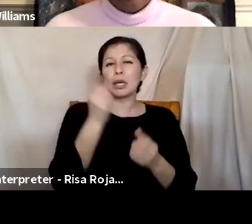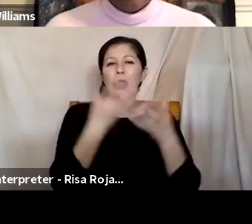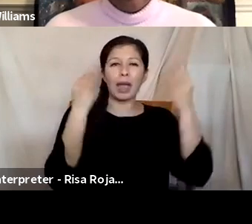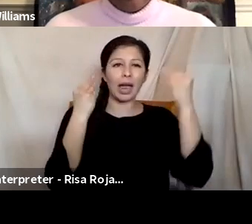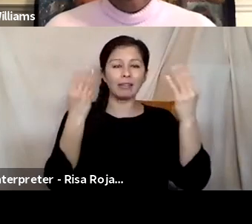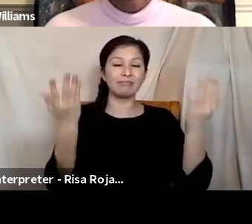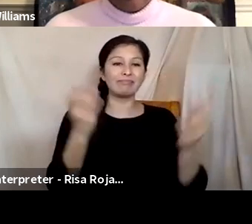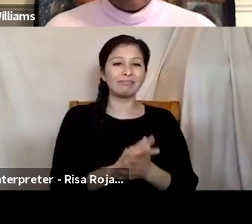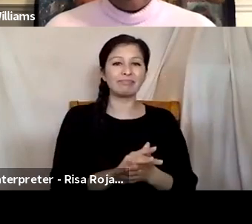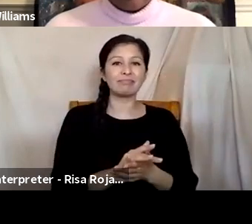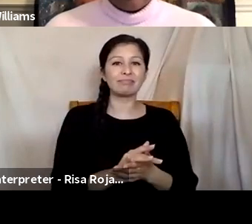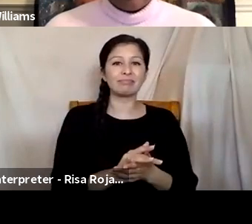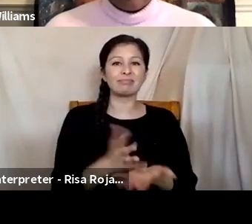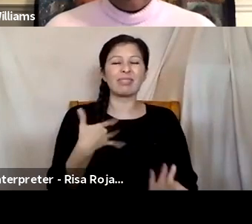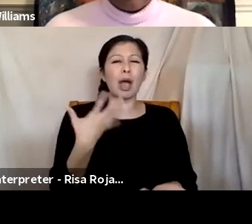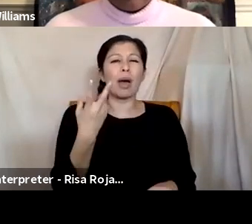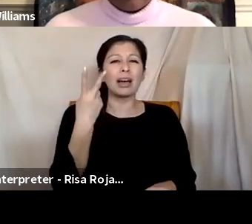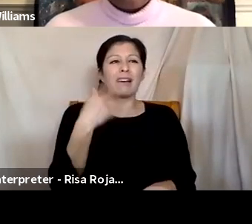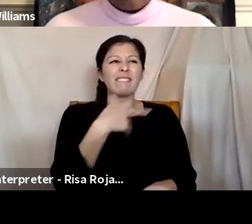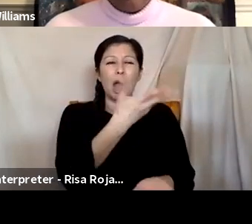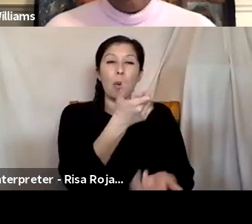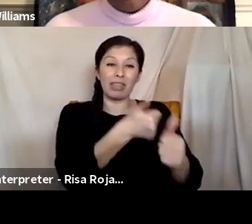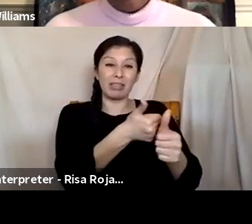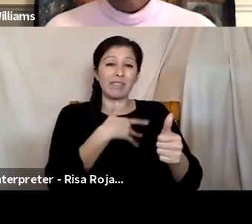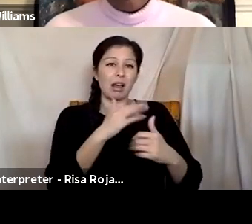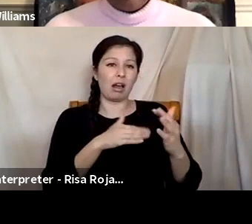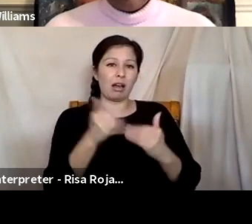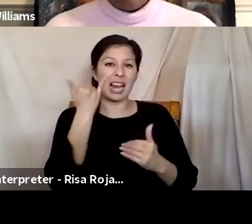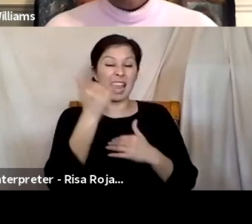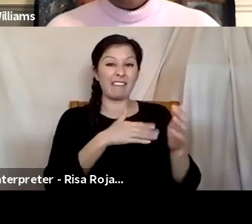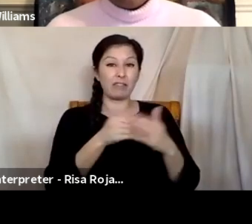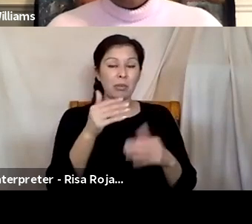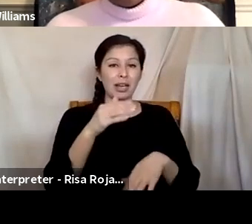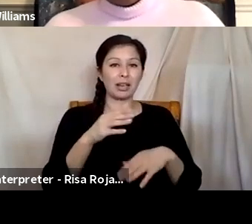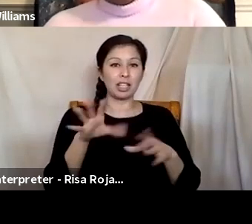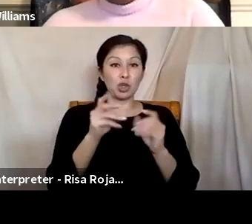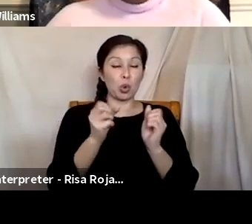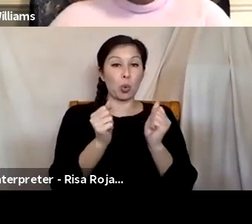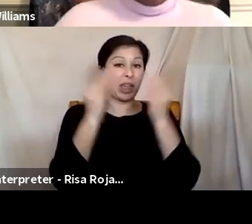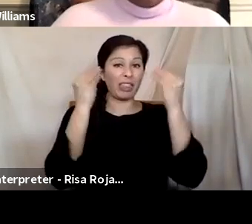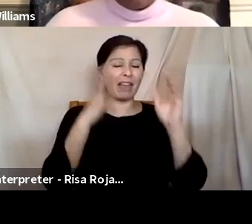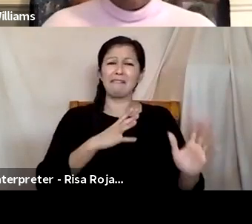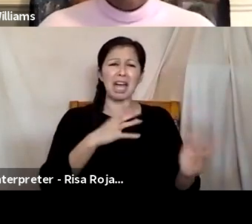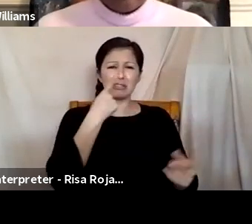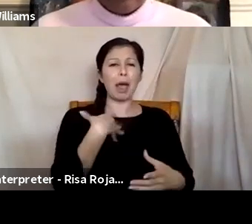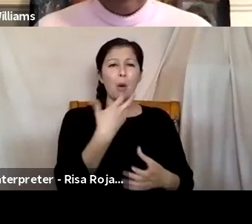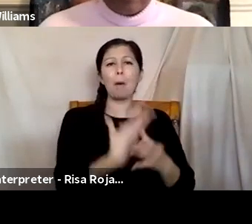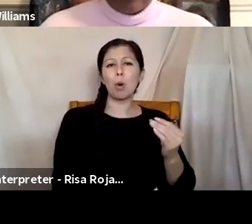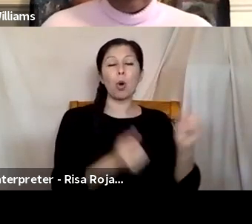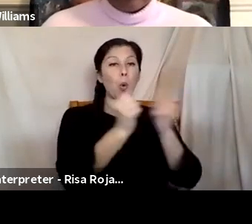know, I just want them comfortable. So if it's comfortable to at least do it with the hat, okay, let's try that. Let's try one without